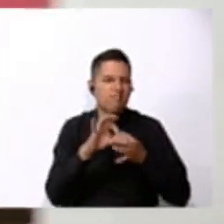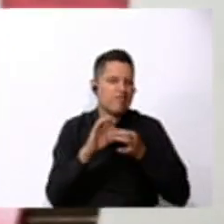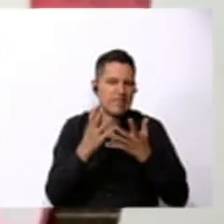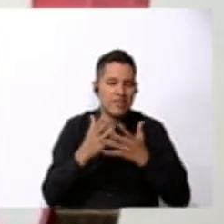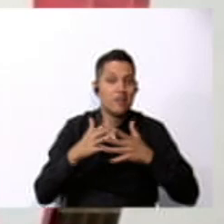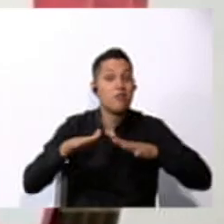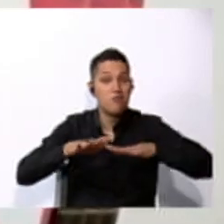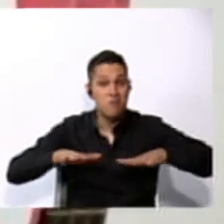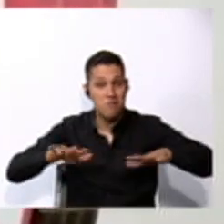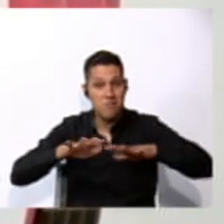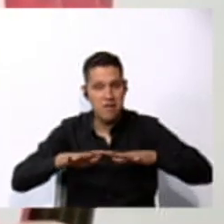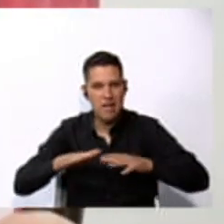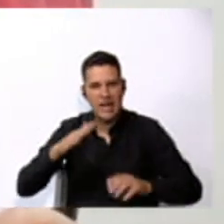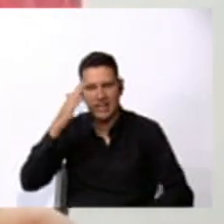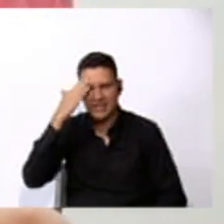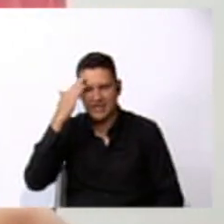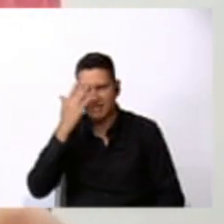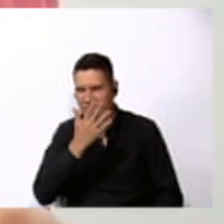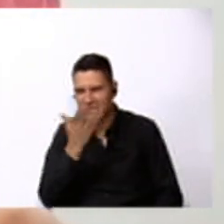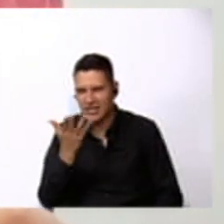Do you know what it's a place?